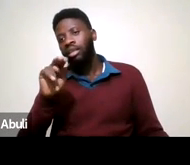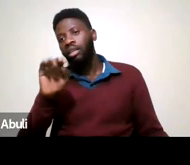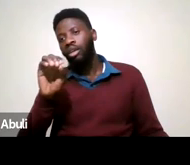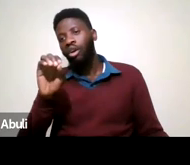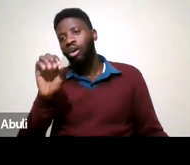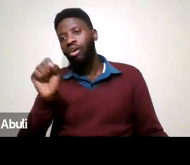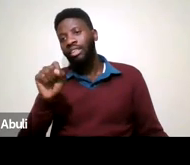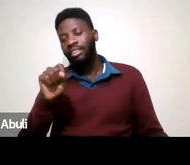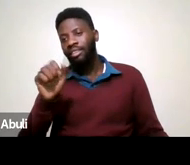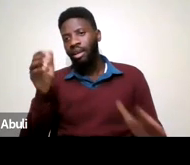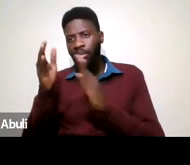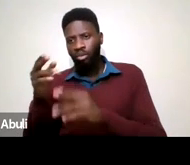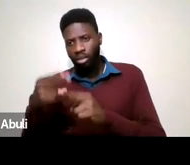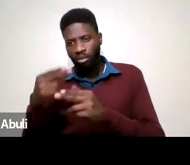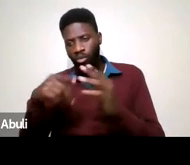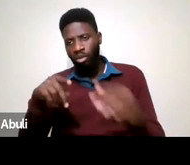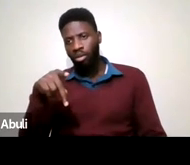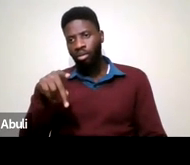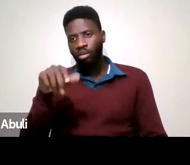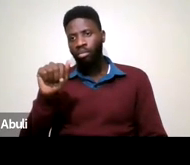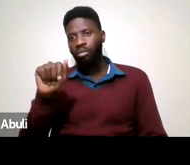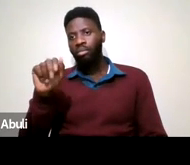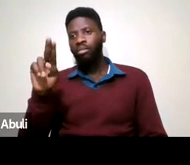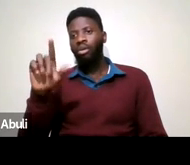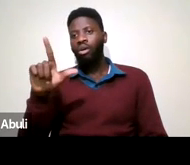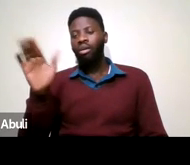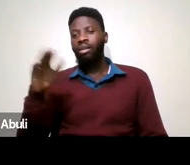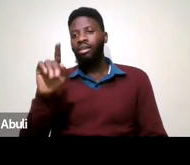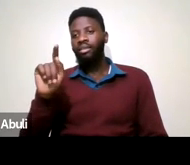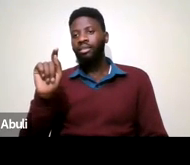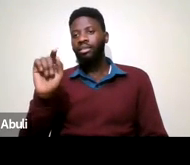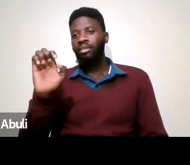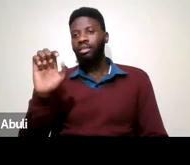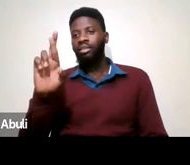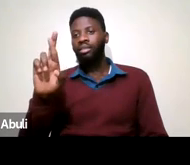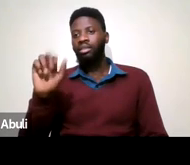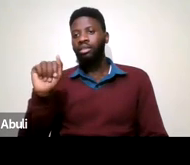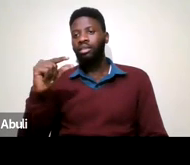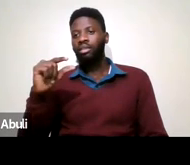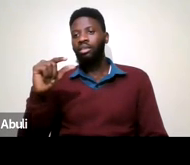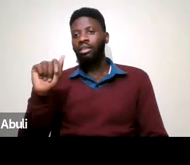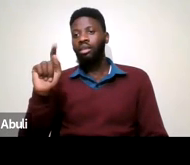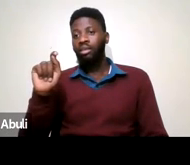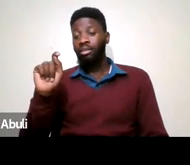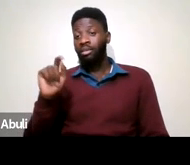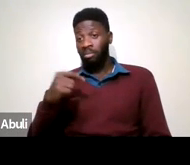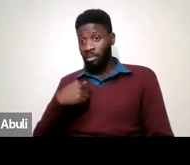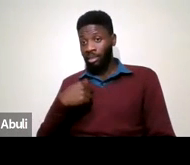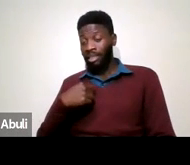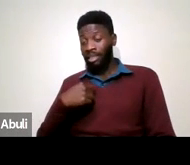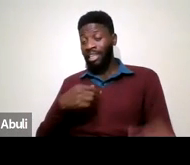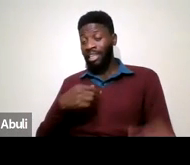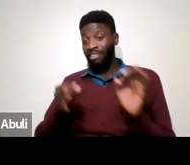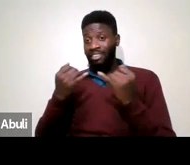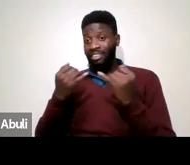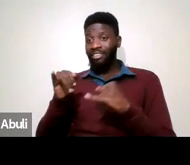Paul Terragat. Where I come from, if I try doing that, I may have my tongue come out like a tie because it's not